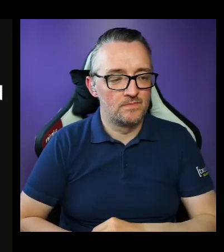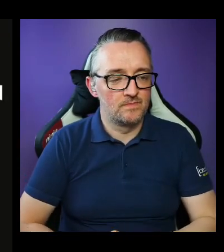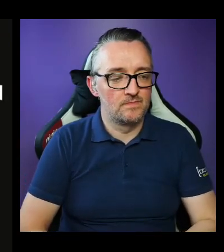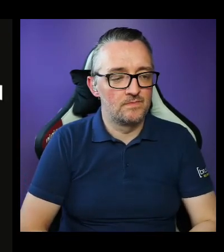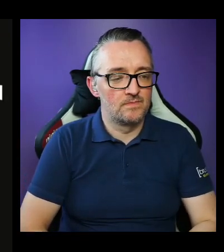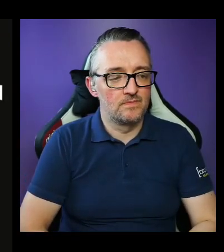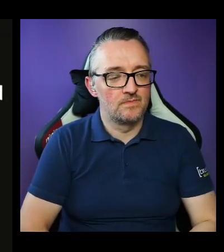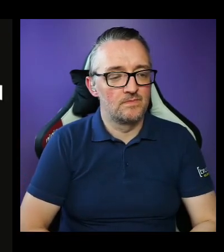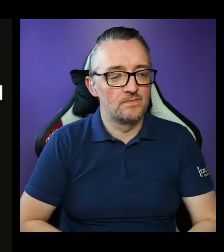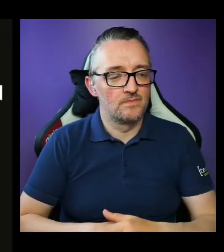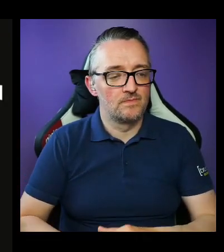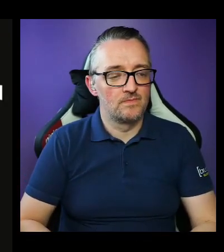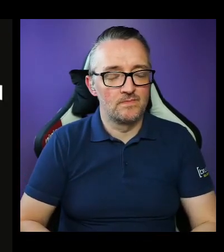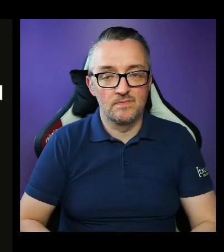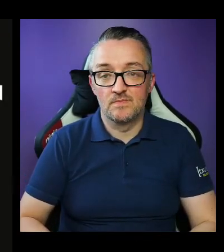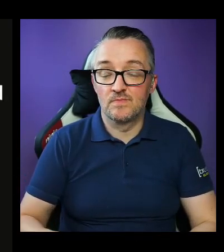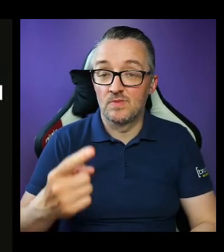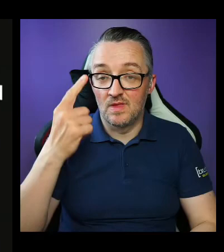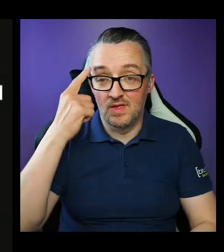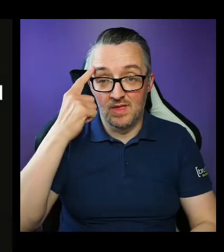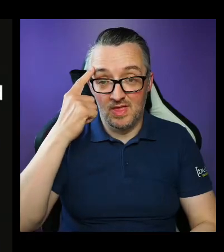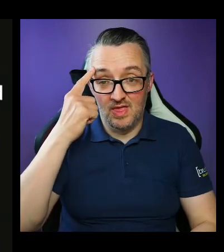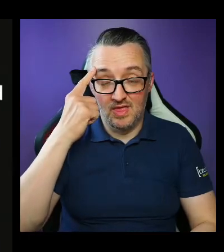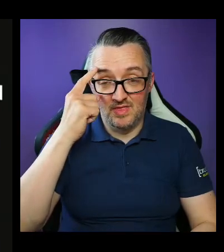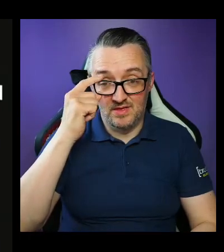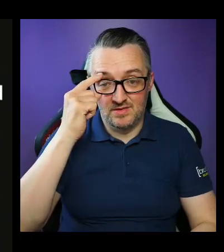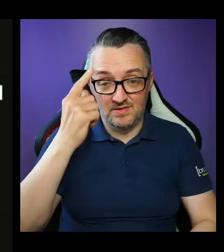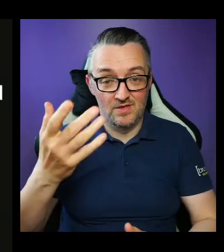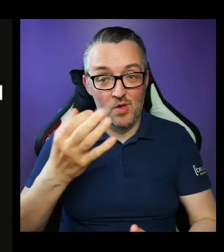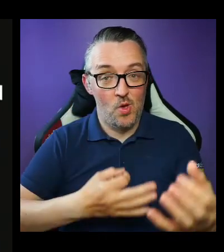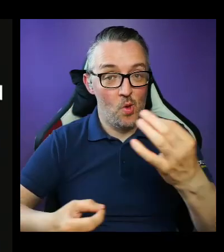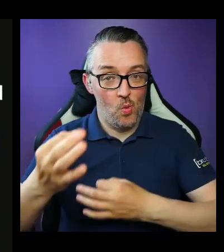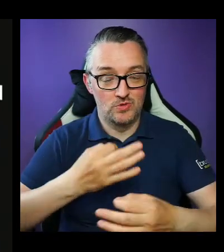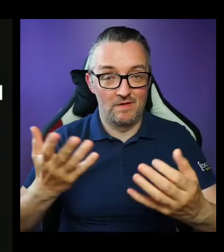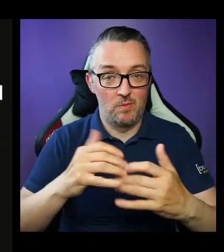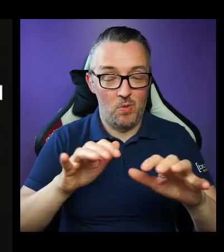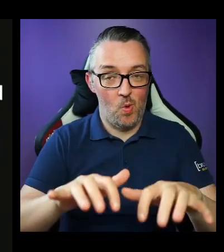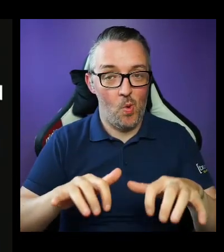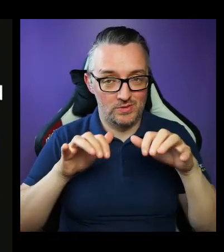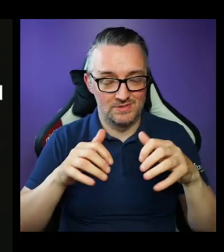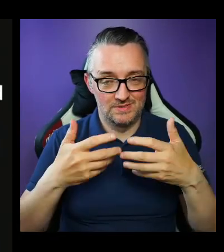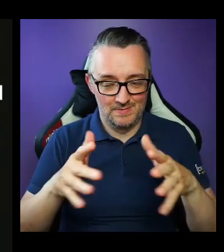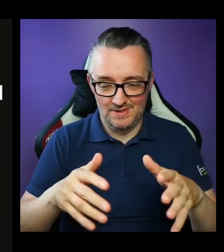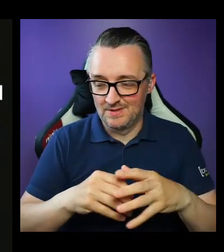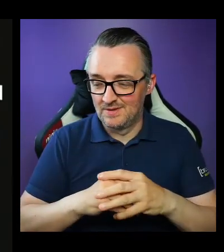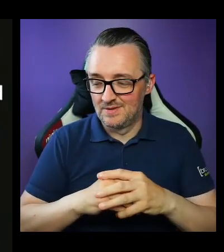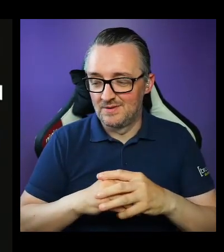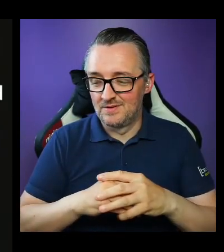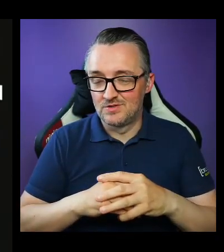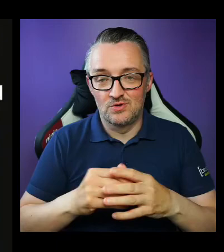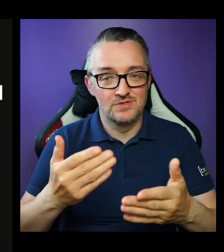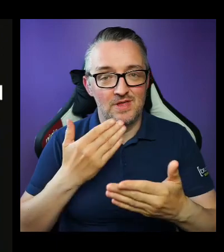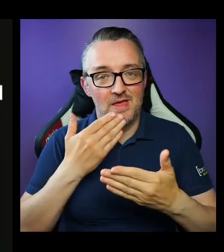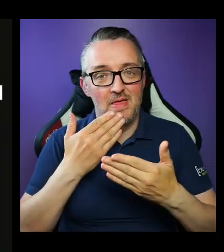Cool. So I think that was all the questions that we had from the audience. Thank